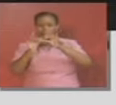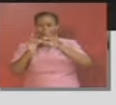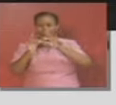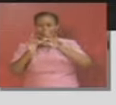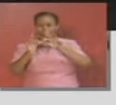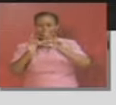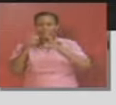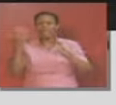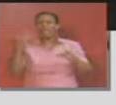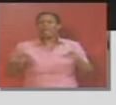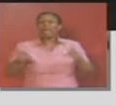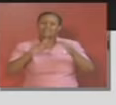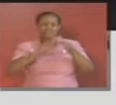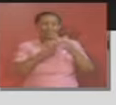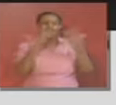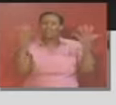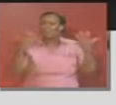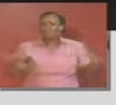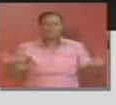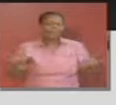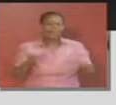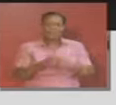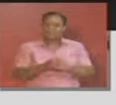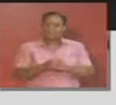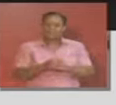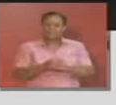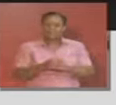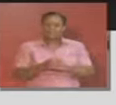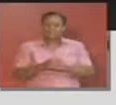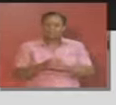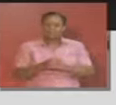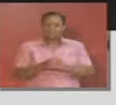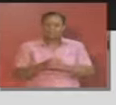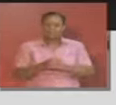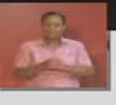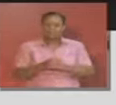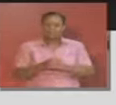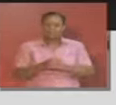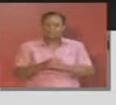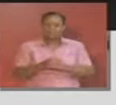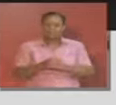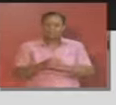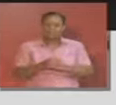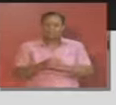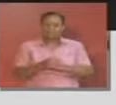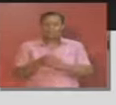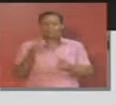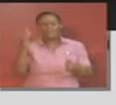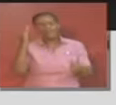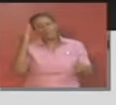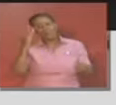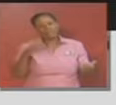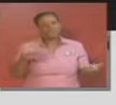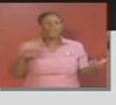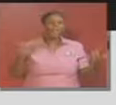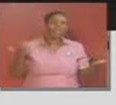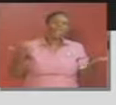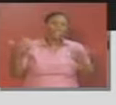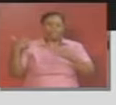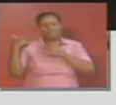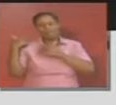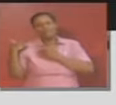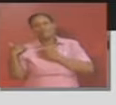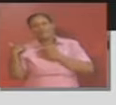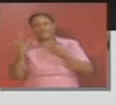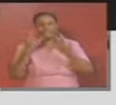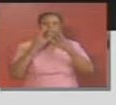and activities and requirements may be considered a bit burdensome, and maybe even considered a bit excessive, we can see the need for them